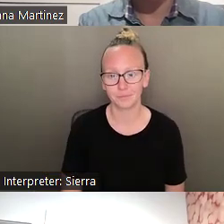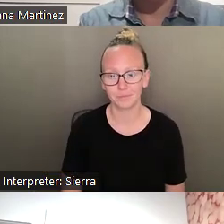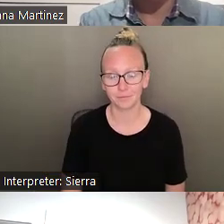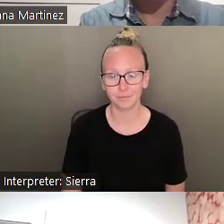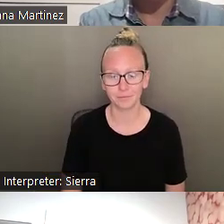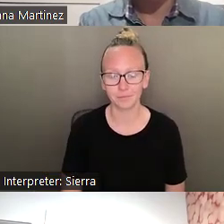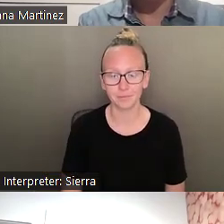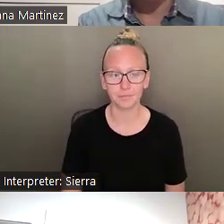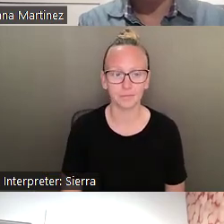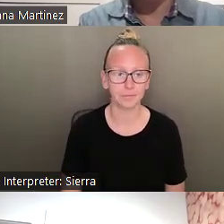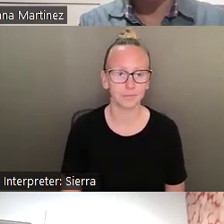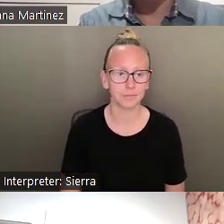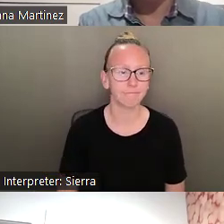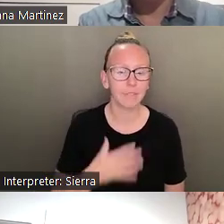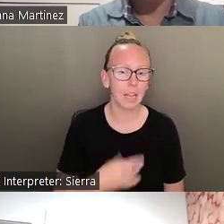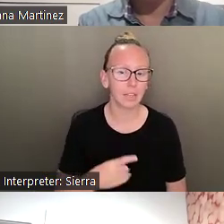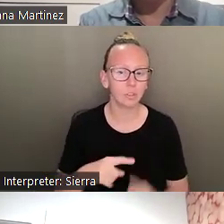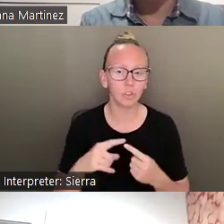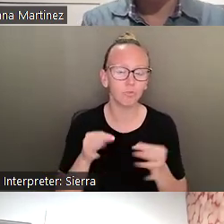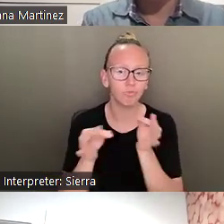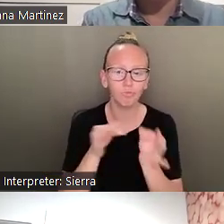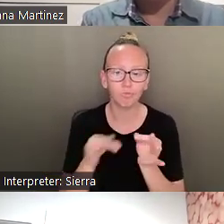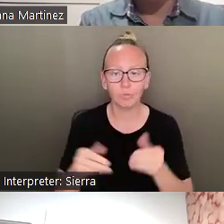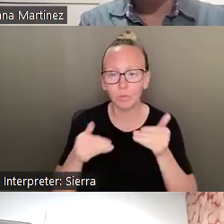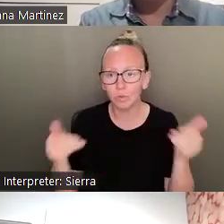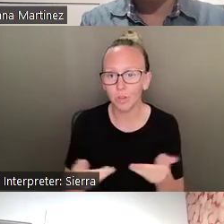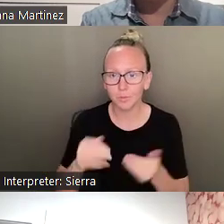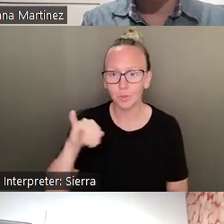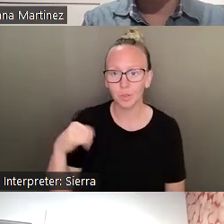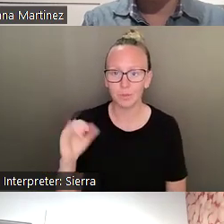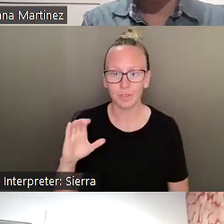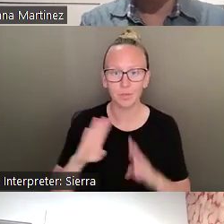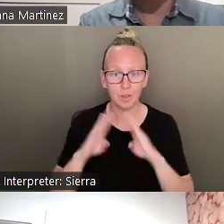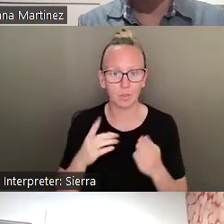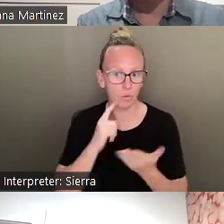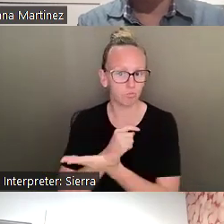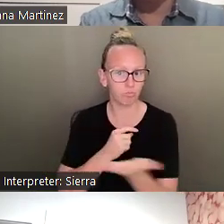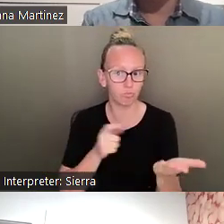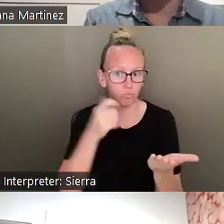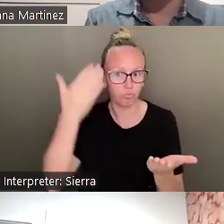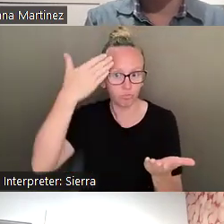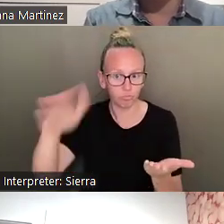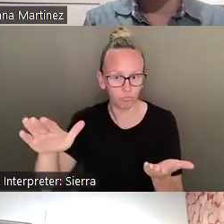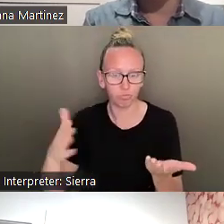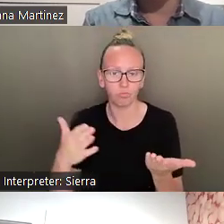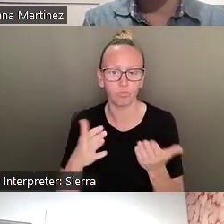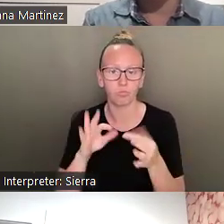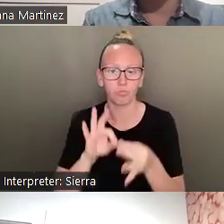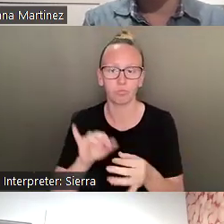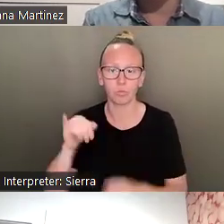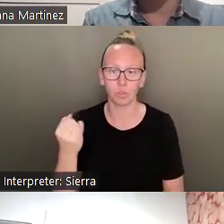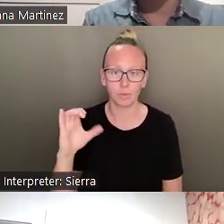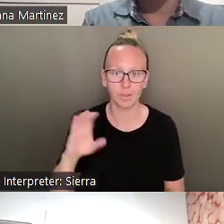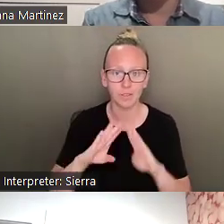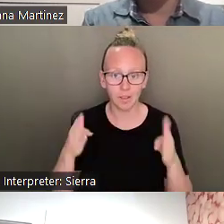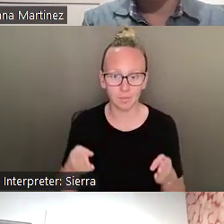I like to give an introduction to the James Castle House for anybody who's unfamiliar to the James Castle House. We